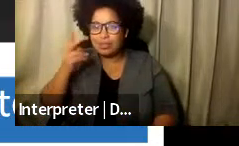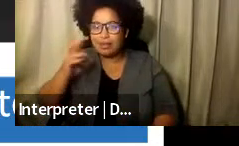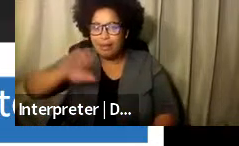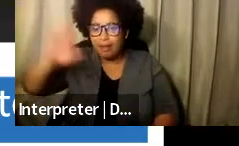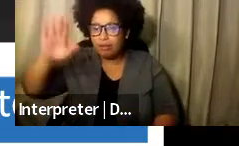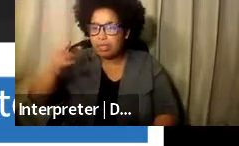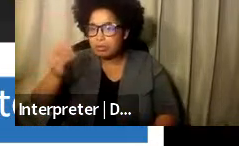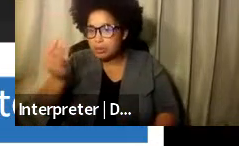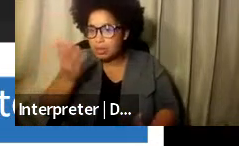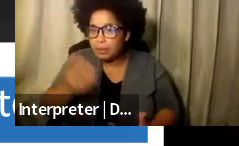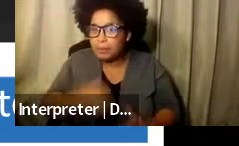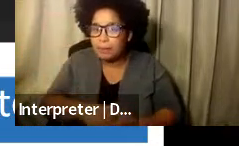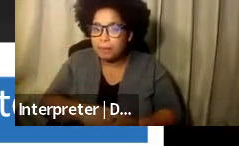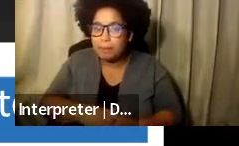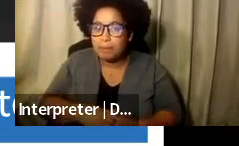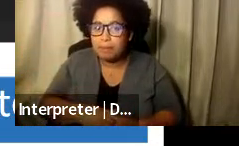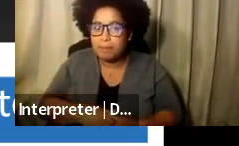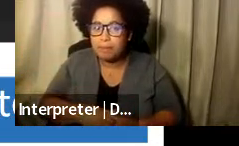raised.